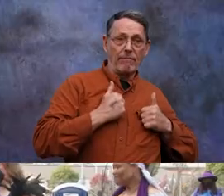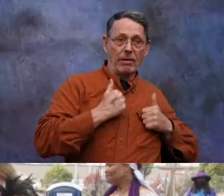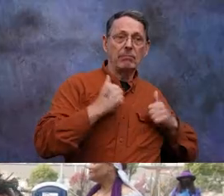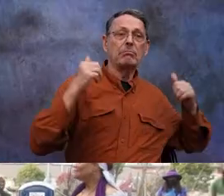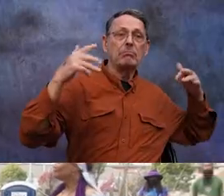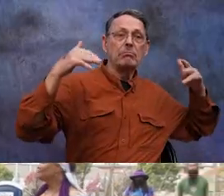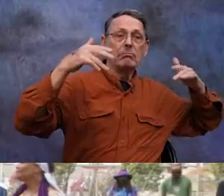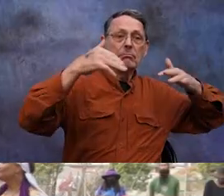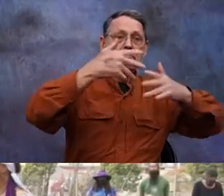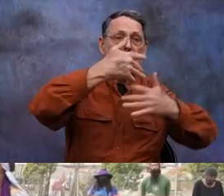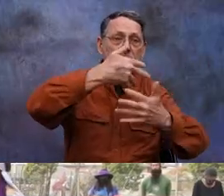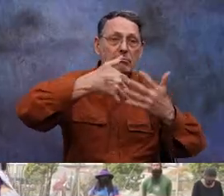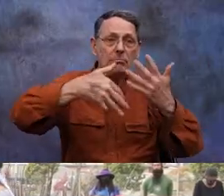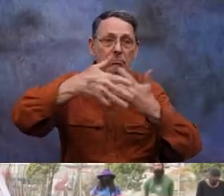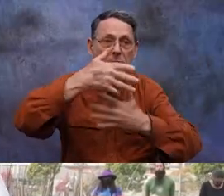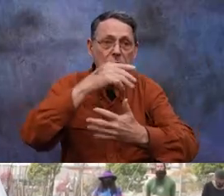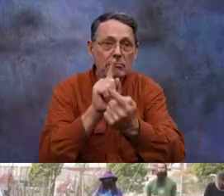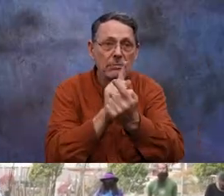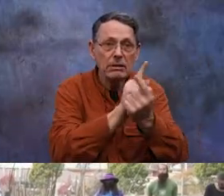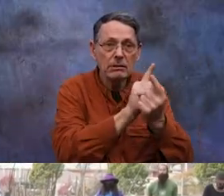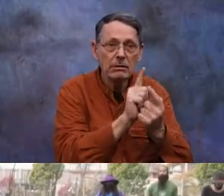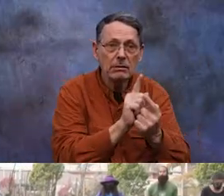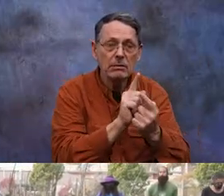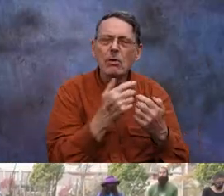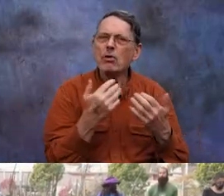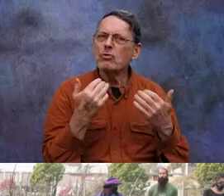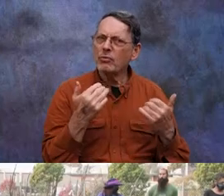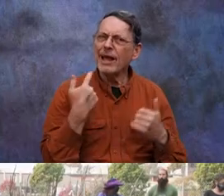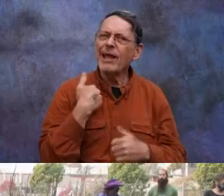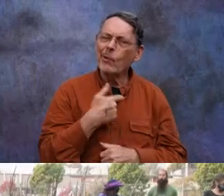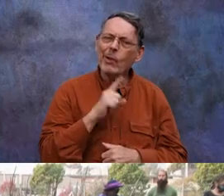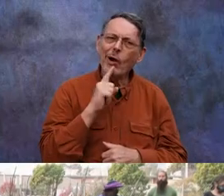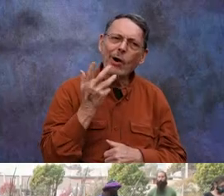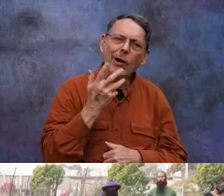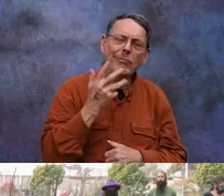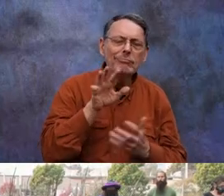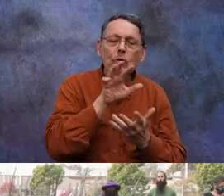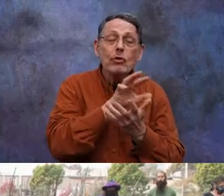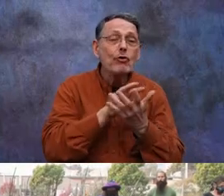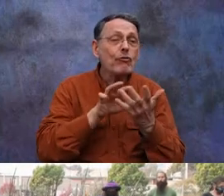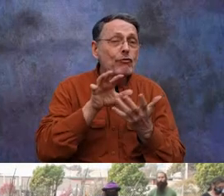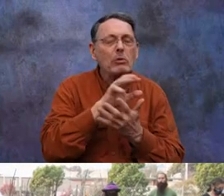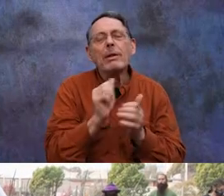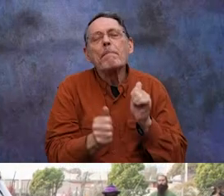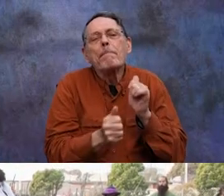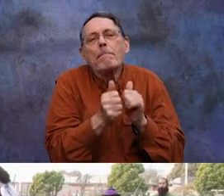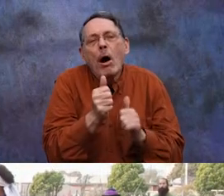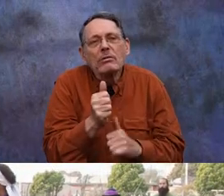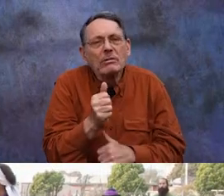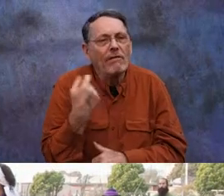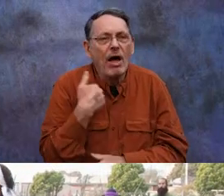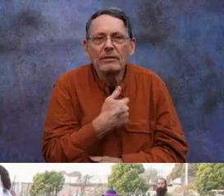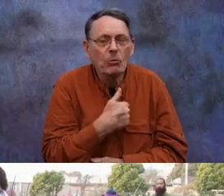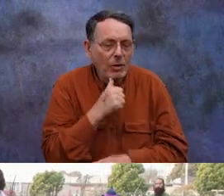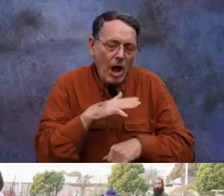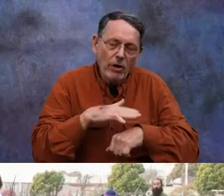We are confused people today. We're not, most of us, standing on the